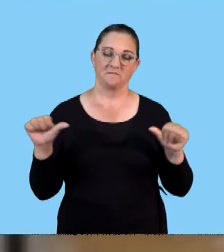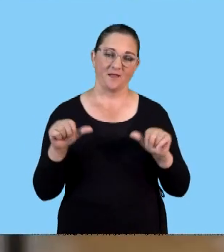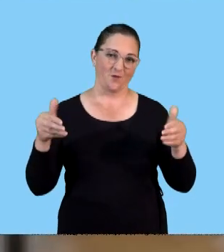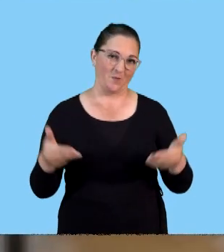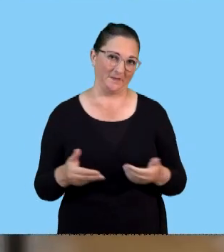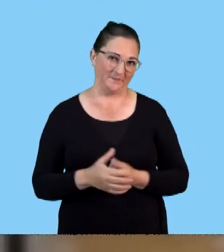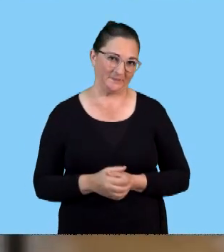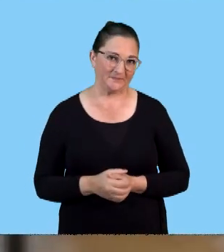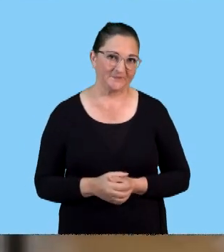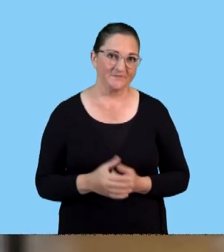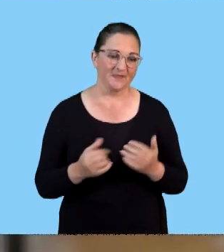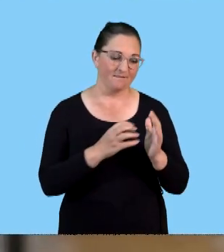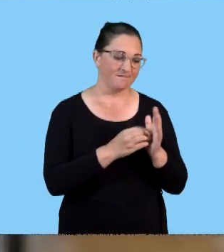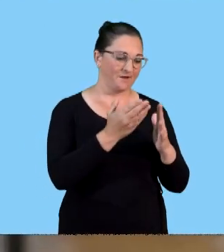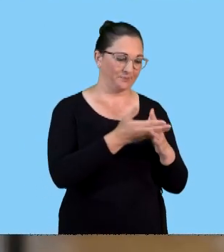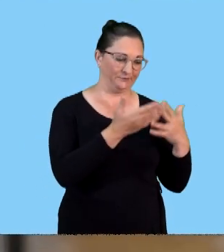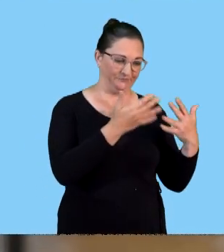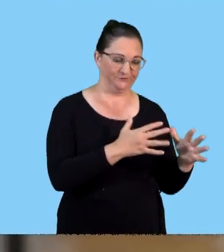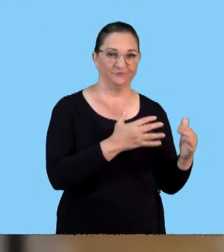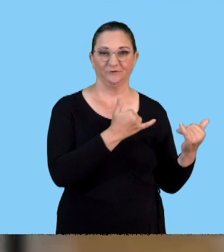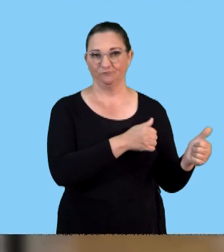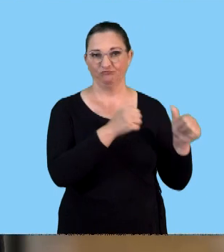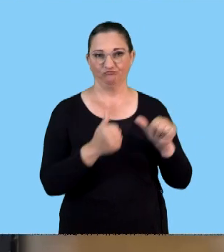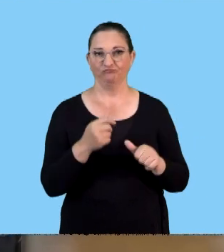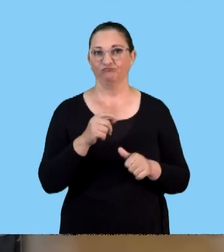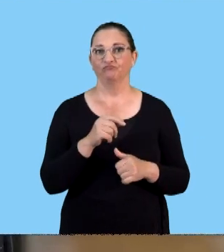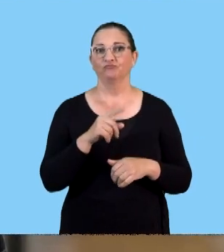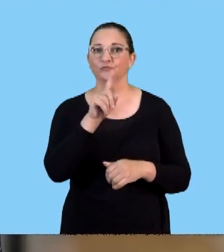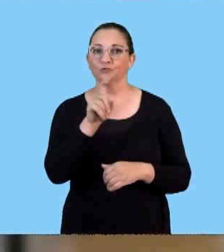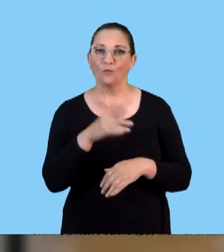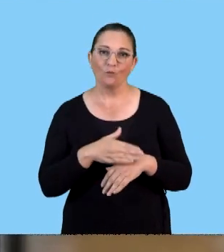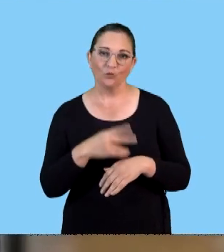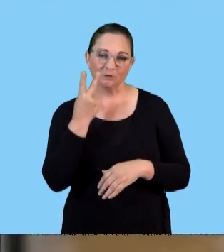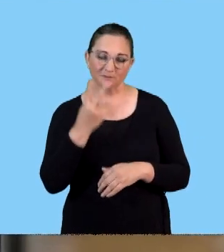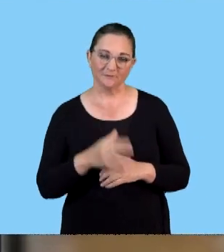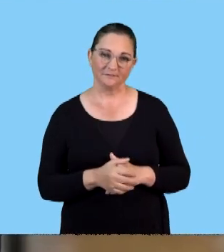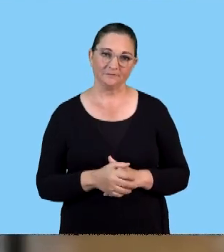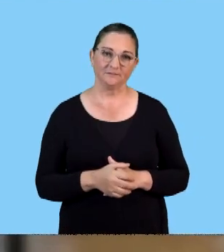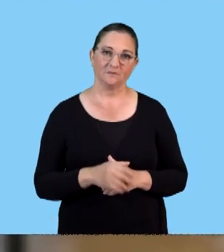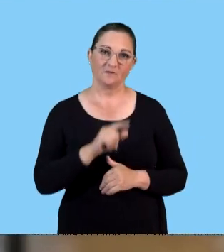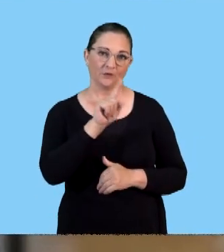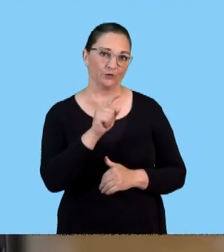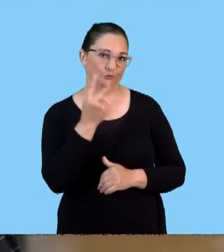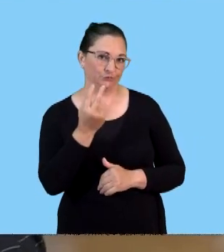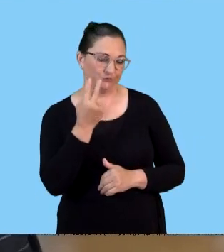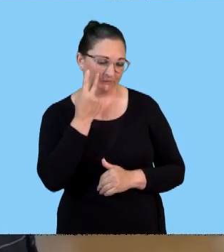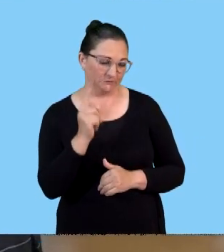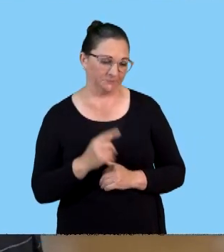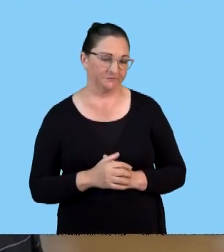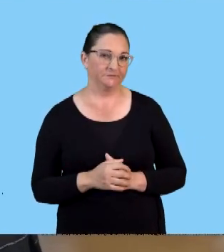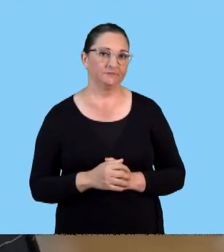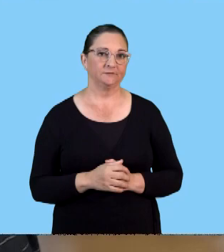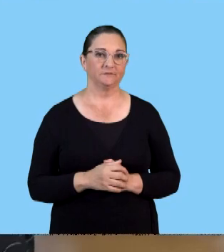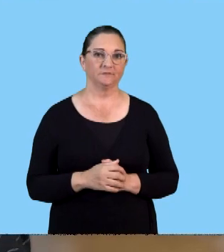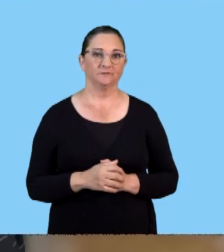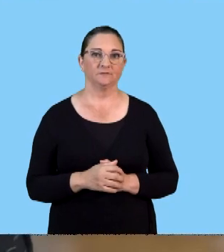Guys, welcome back after our advert break. Let us now look at another question. So in question number 2, I've indicated